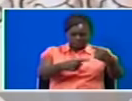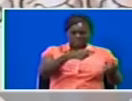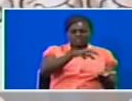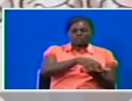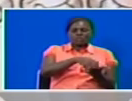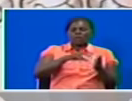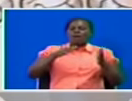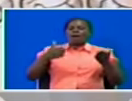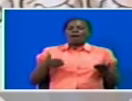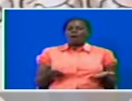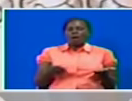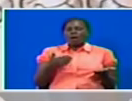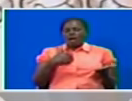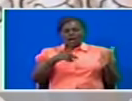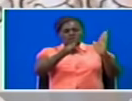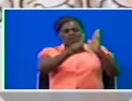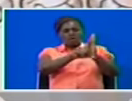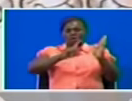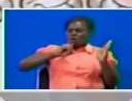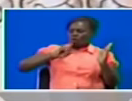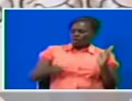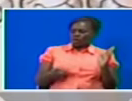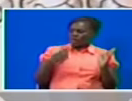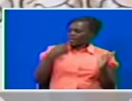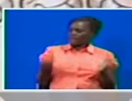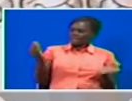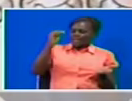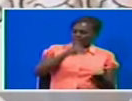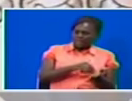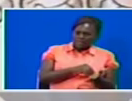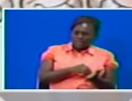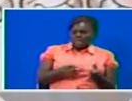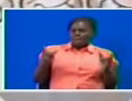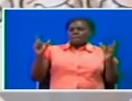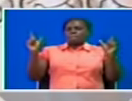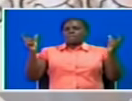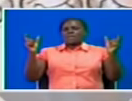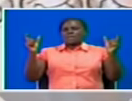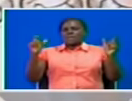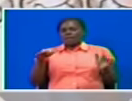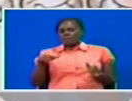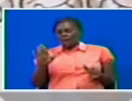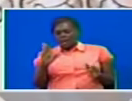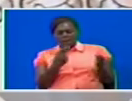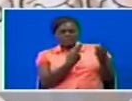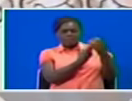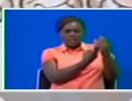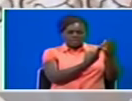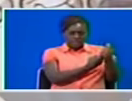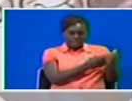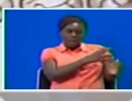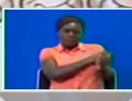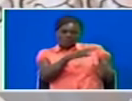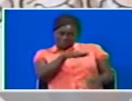situation where there is law and order. And let me repeat it again, the media as partners, the power